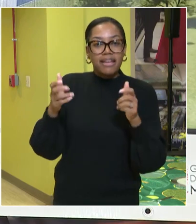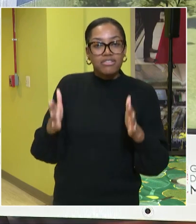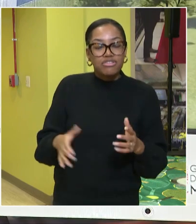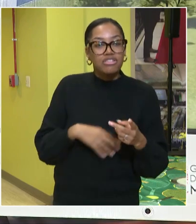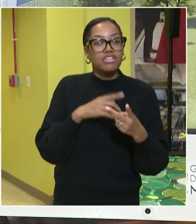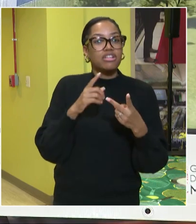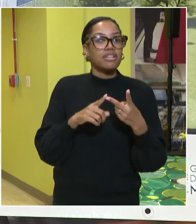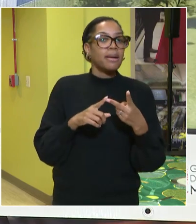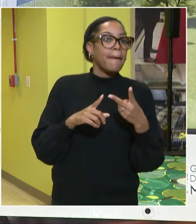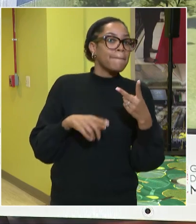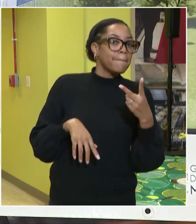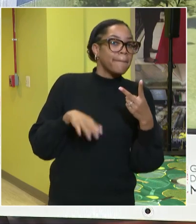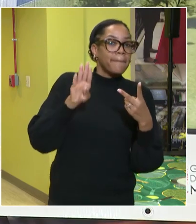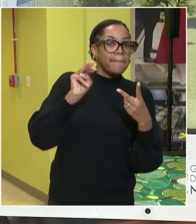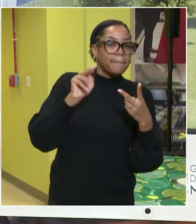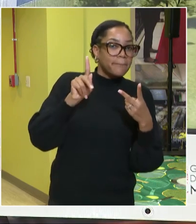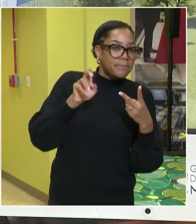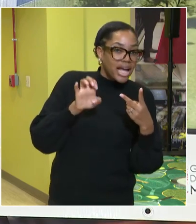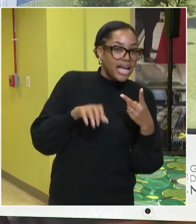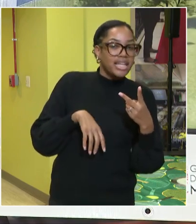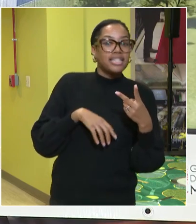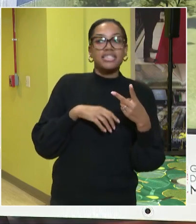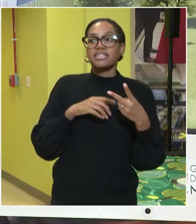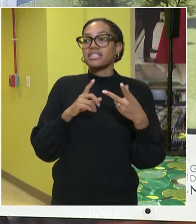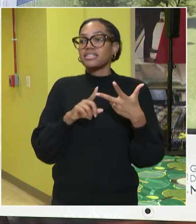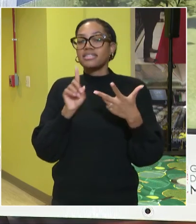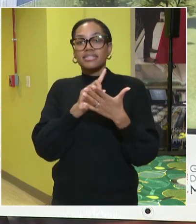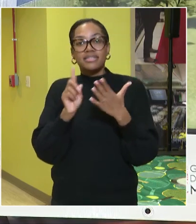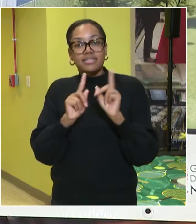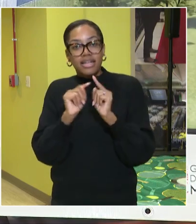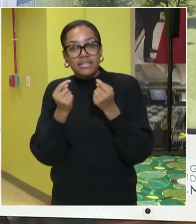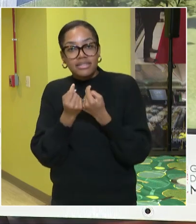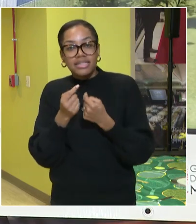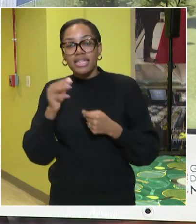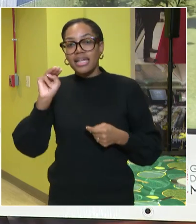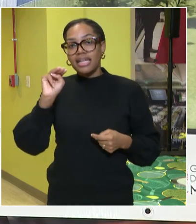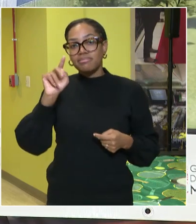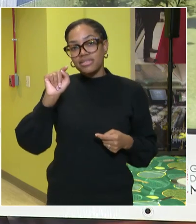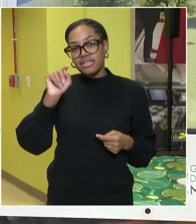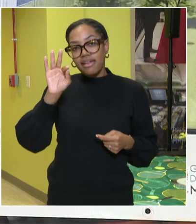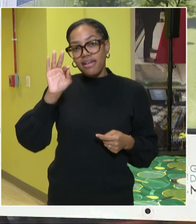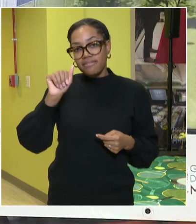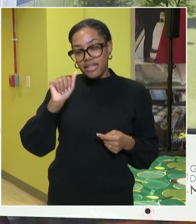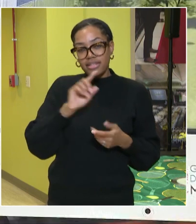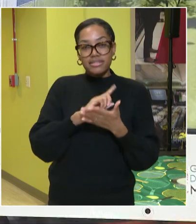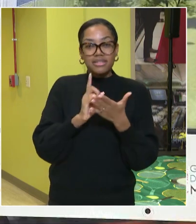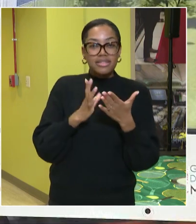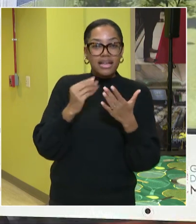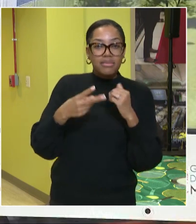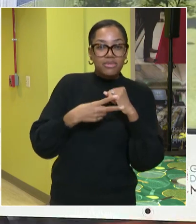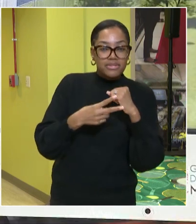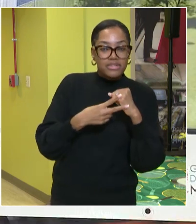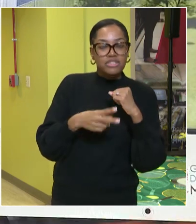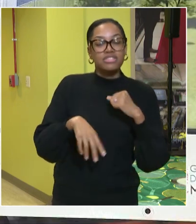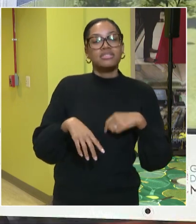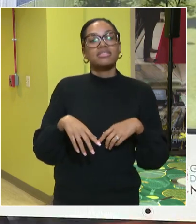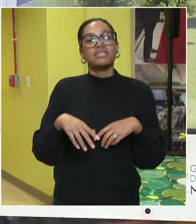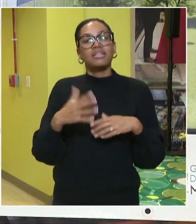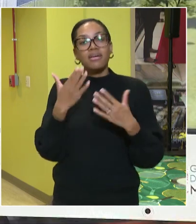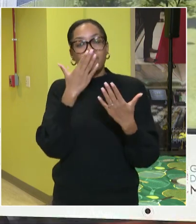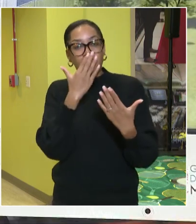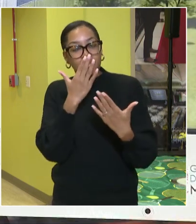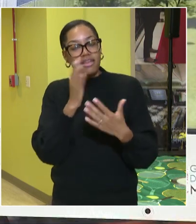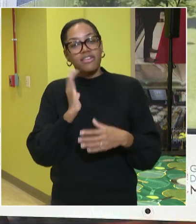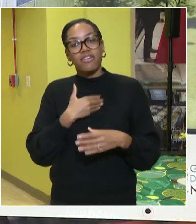Etherton. All right, I also want to thank our design team, MTFA Design and Preservation. I want to thank